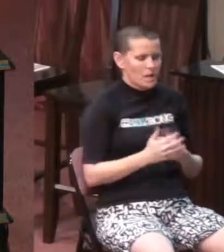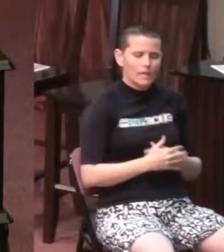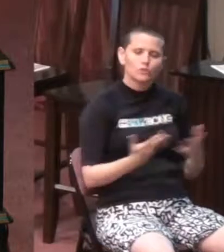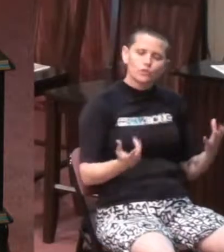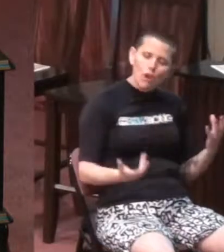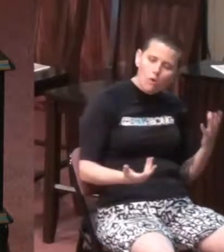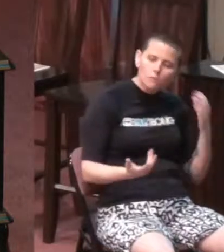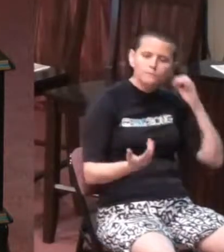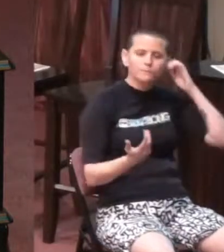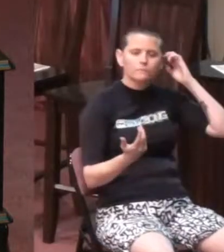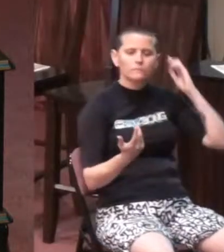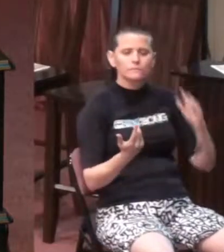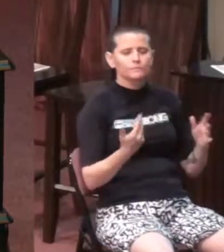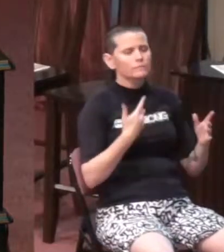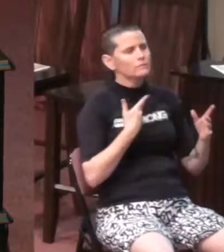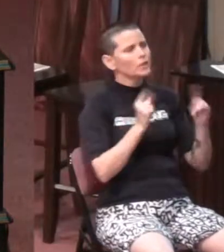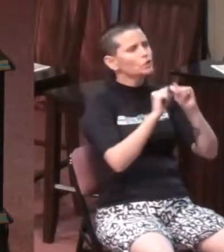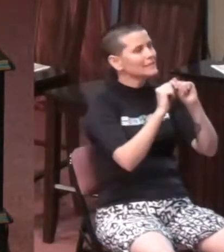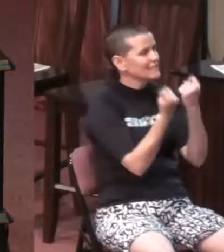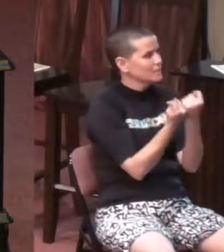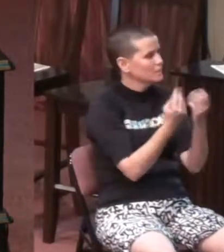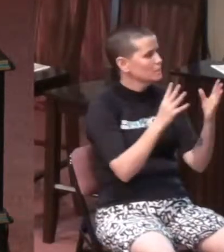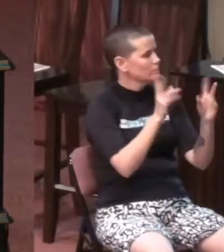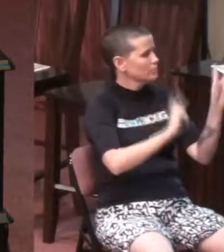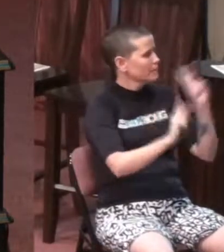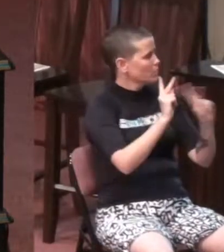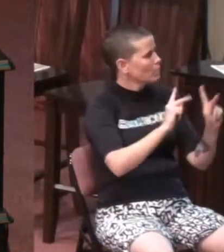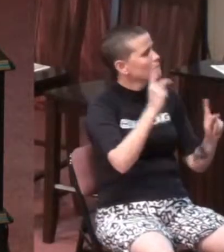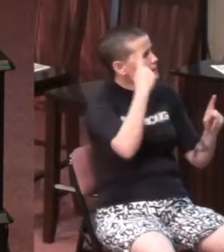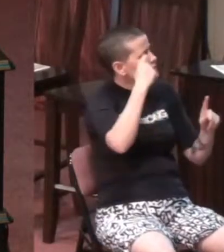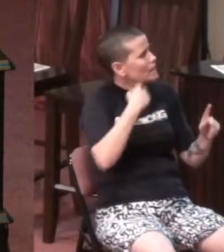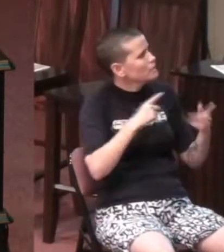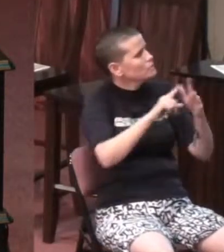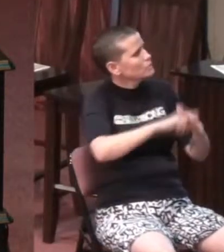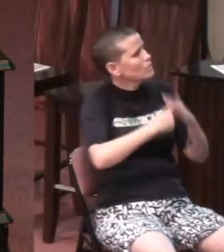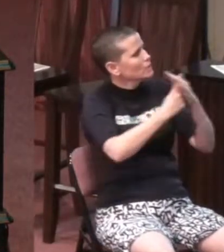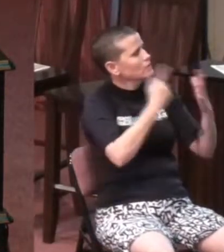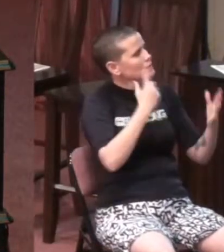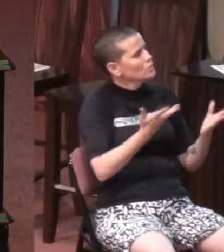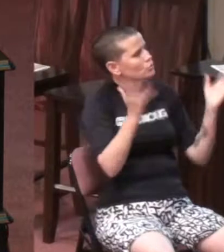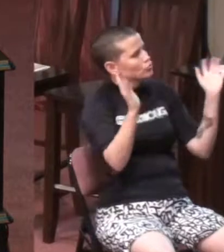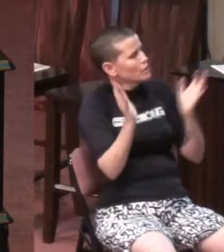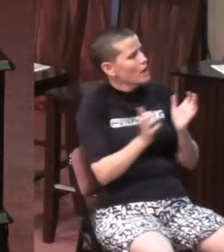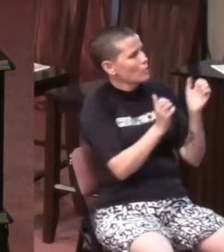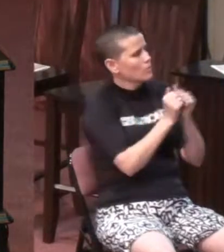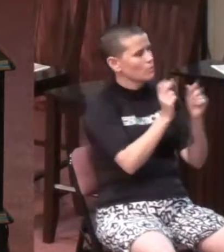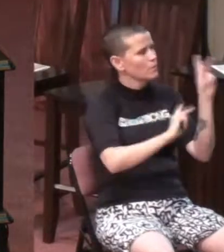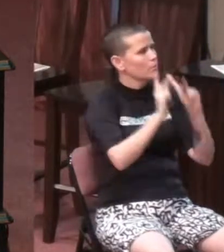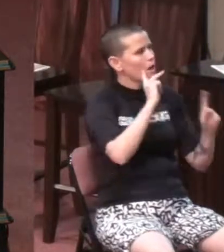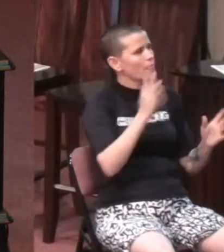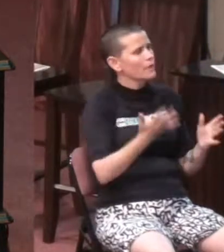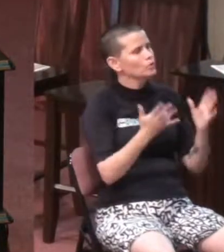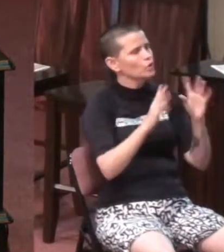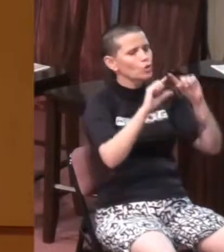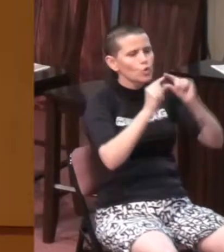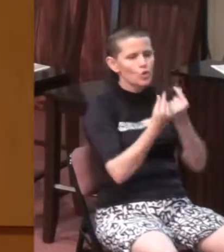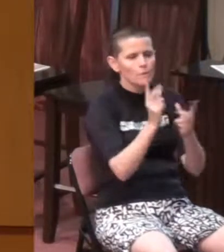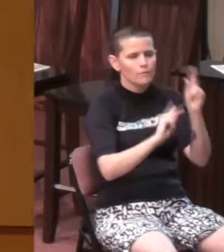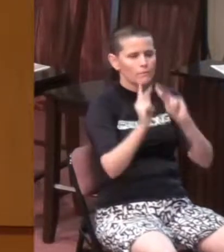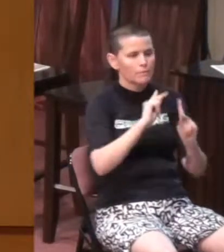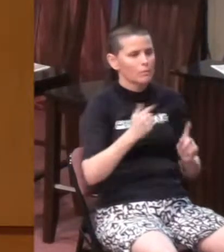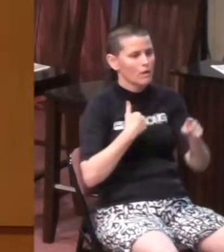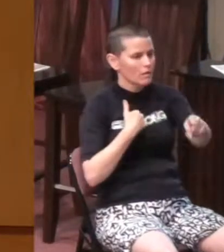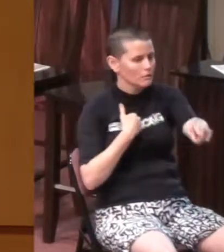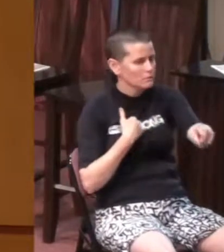do, and there's a team of people who have come together, brilliant minds, led by Tammy Lorraine, beautiful, lovely soul. She's worked with Reverend Mary